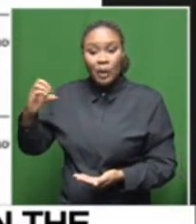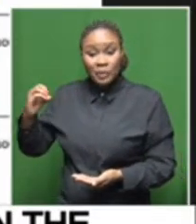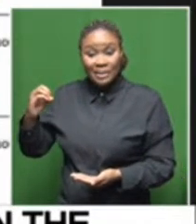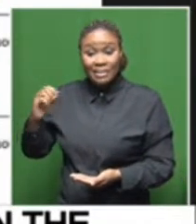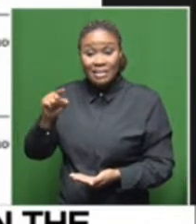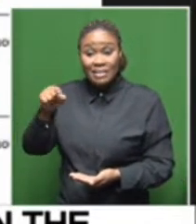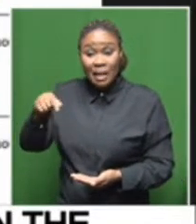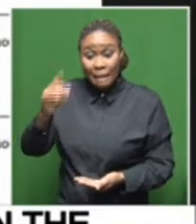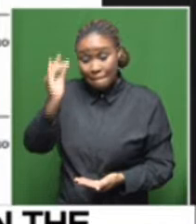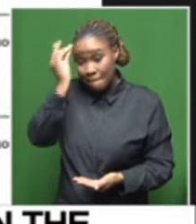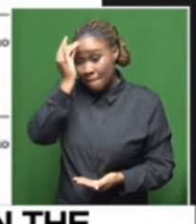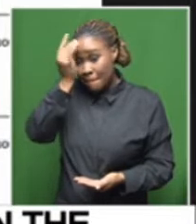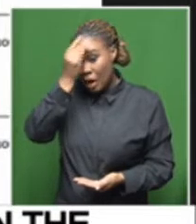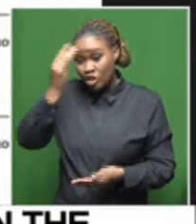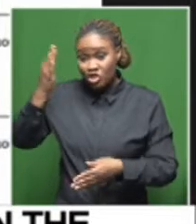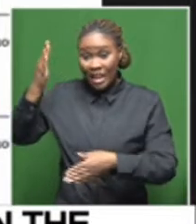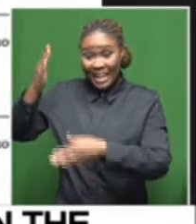March,